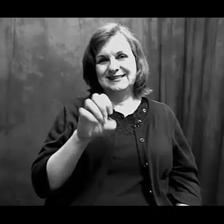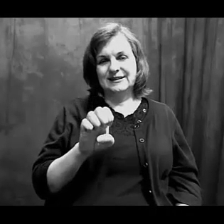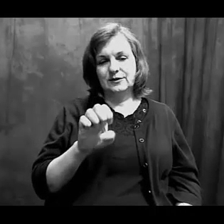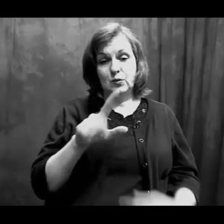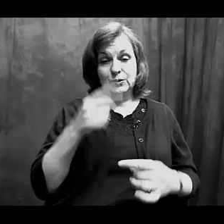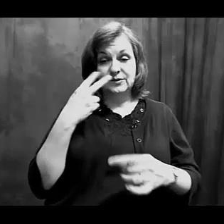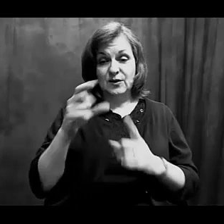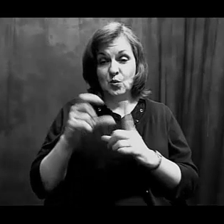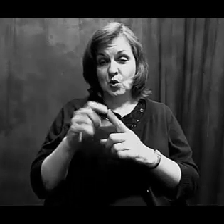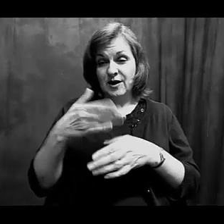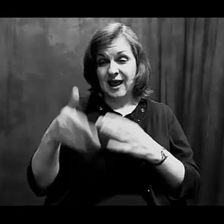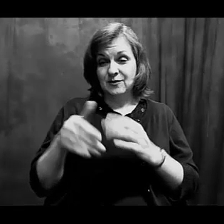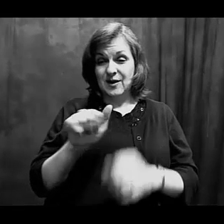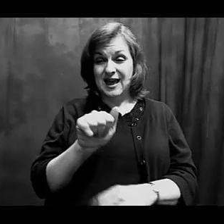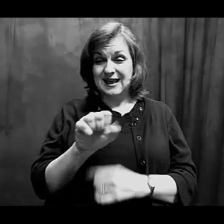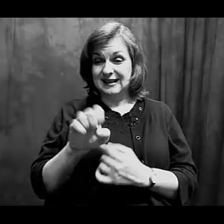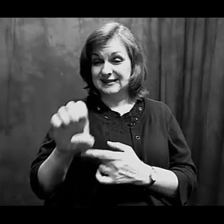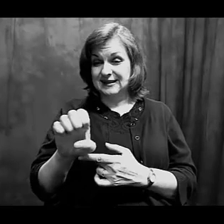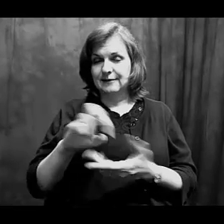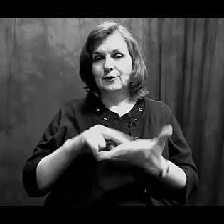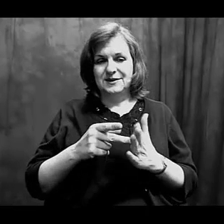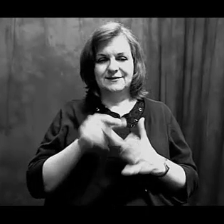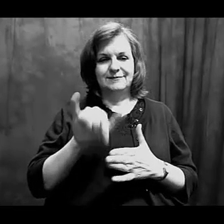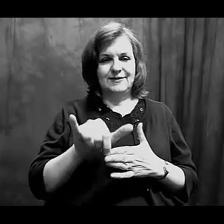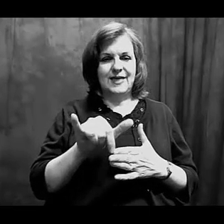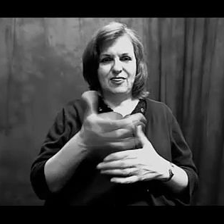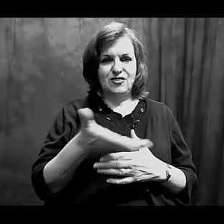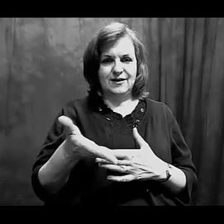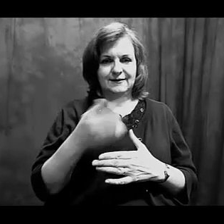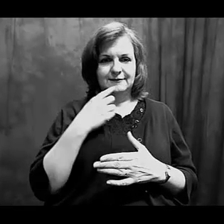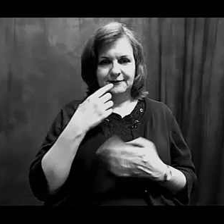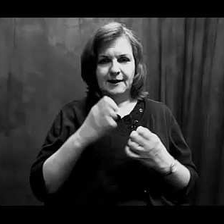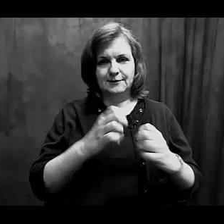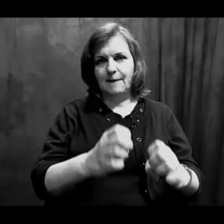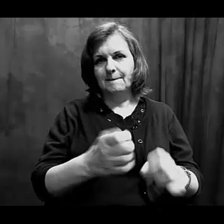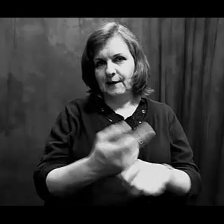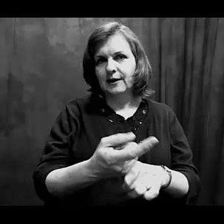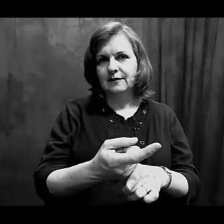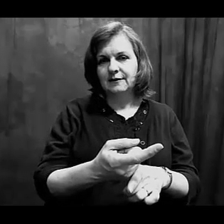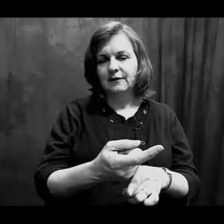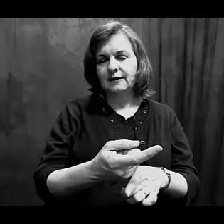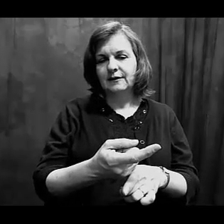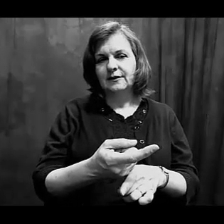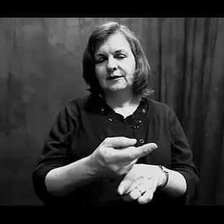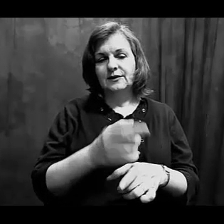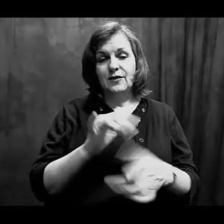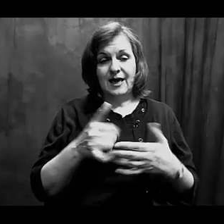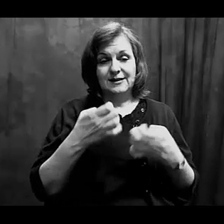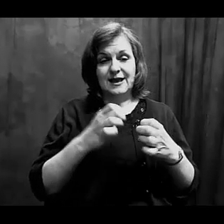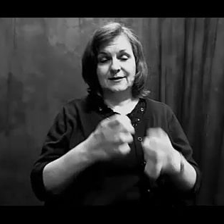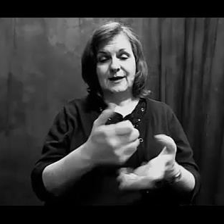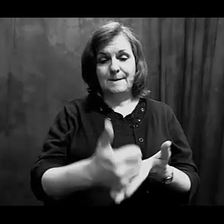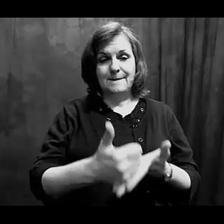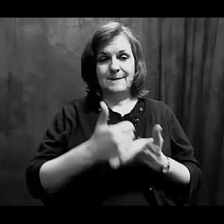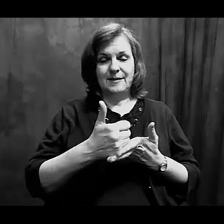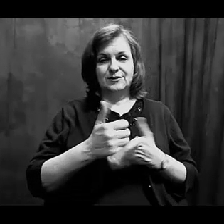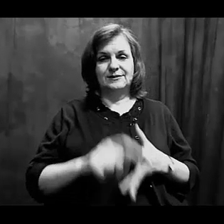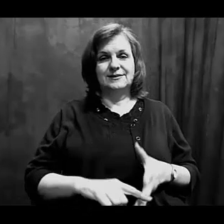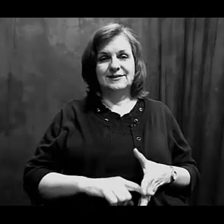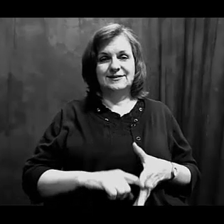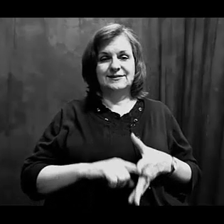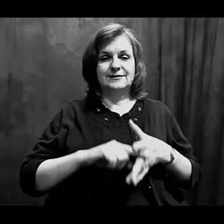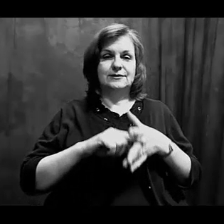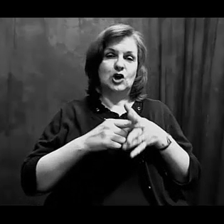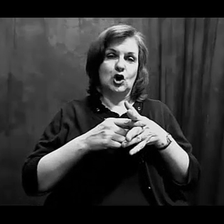Well, you should know what ACE is now. ACE is an enzyme, right? So it's